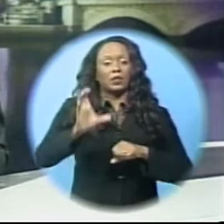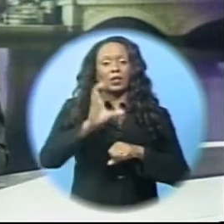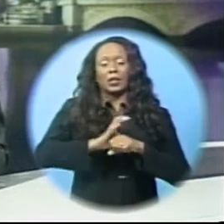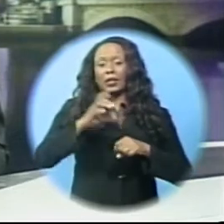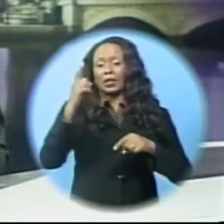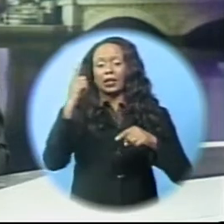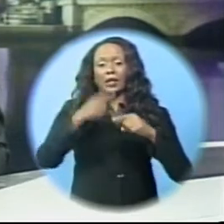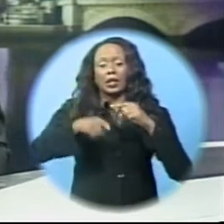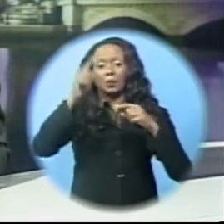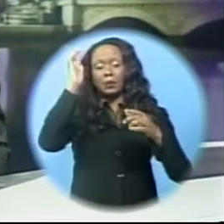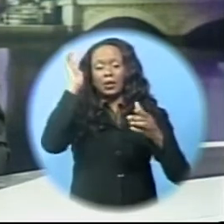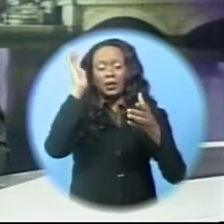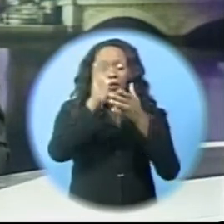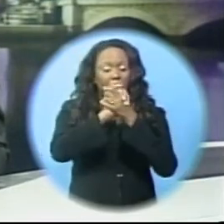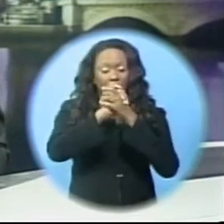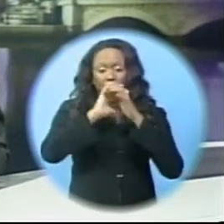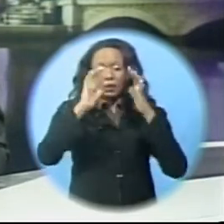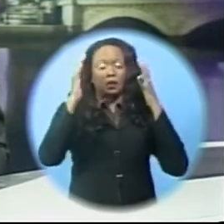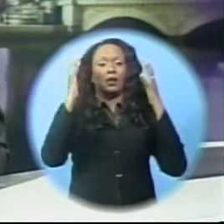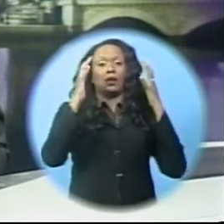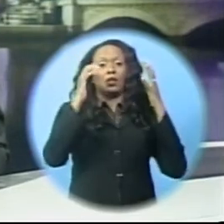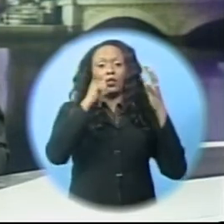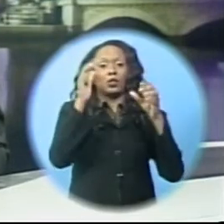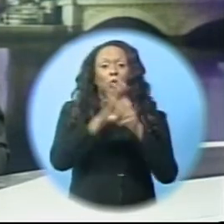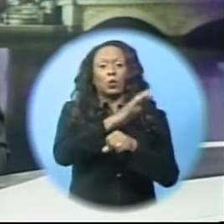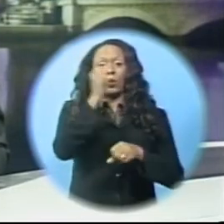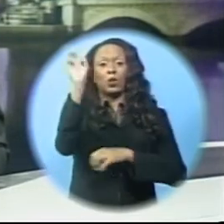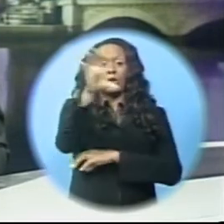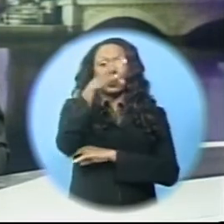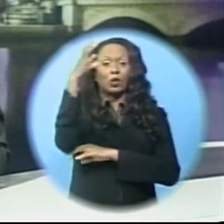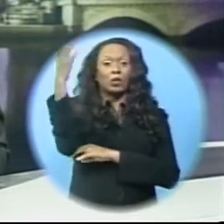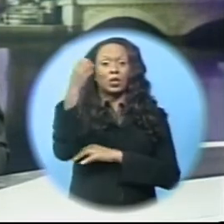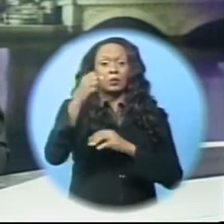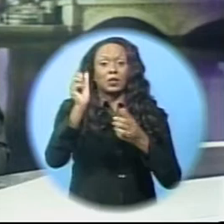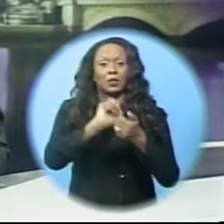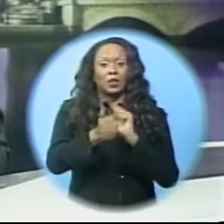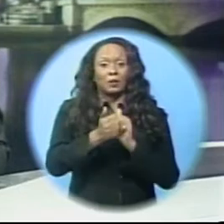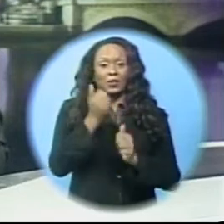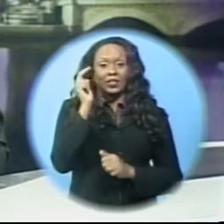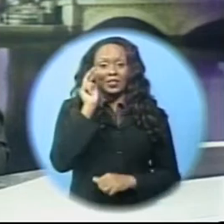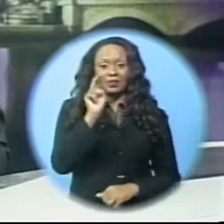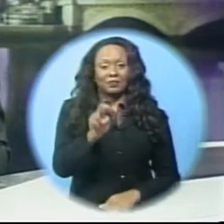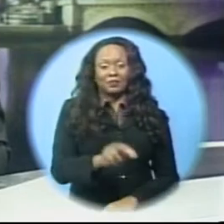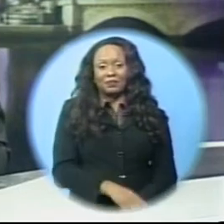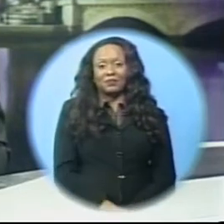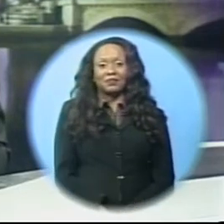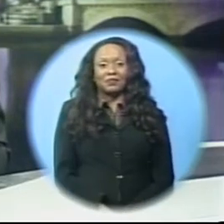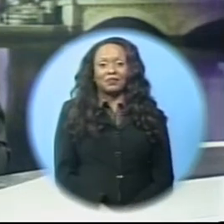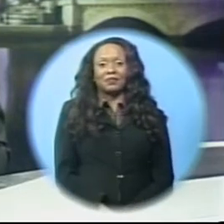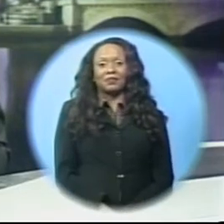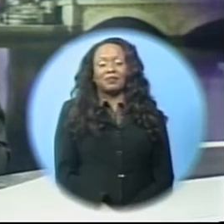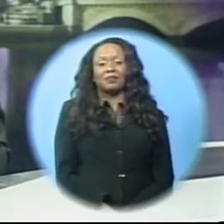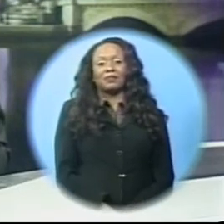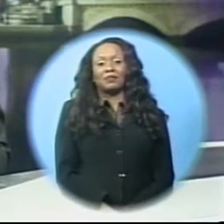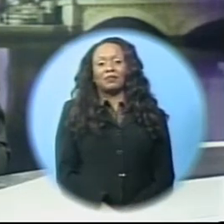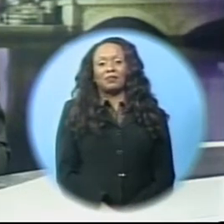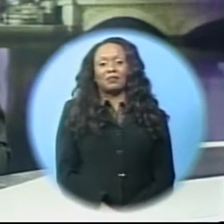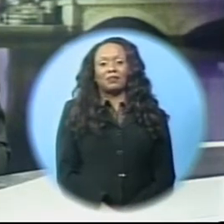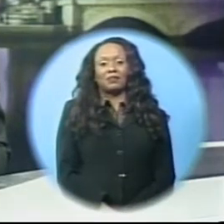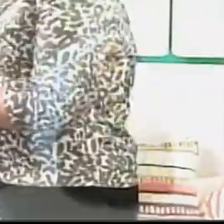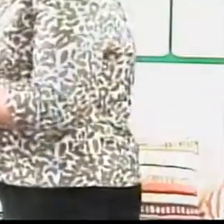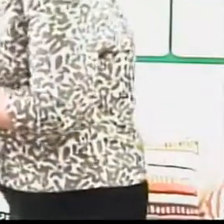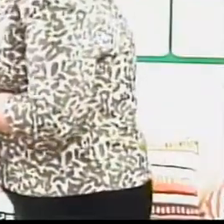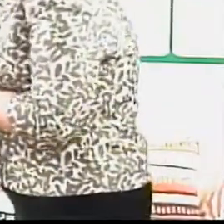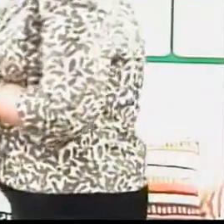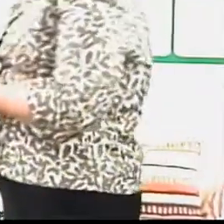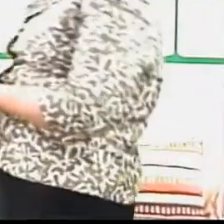her eyes after being declared the winner of Standard Distribution's 2015 Christmas promotion. Out of the thousands of entries, it was